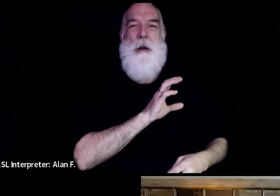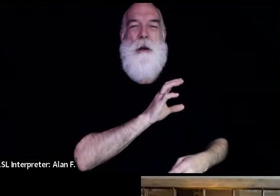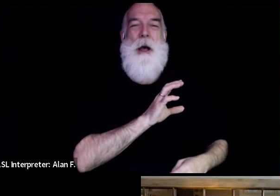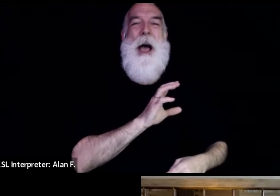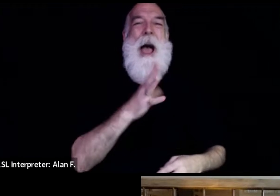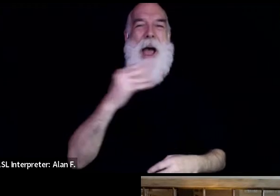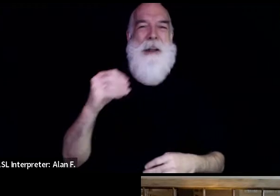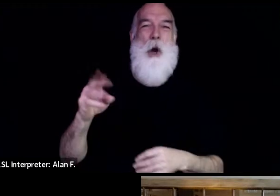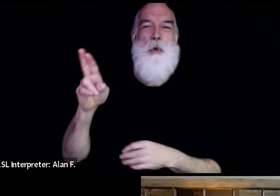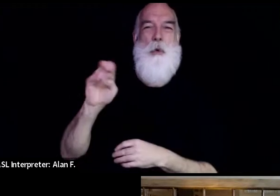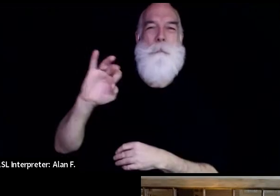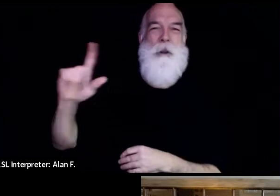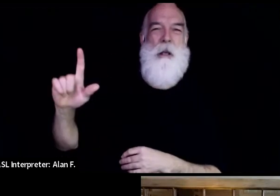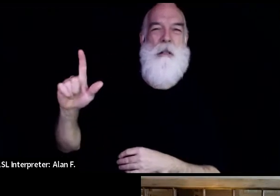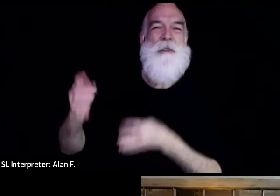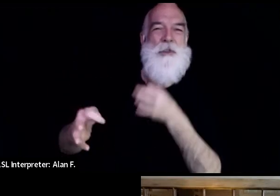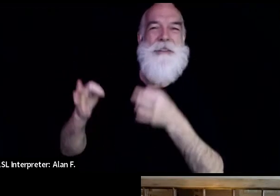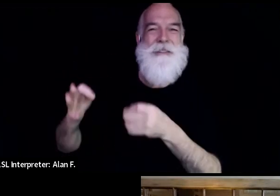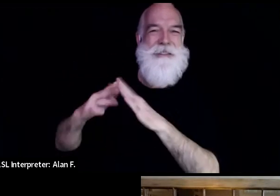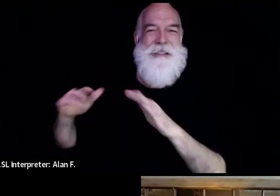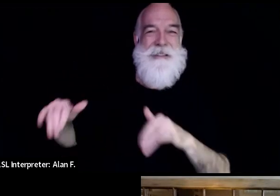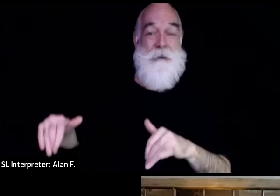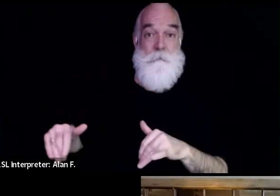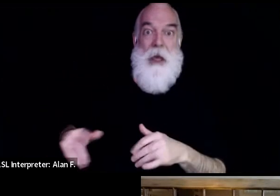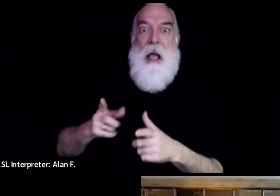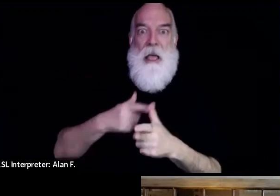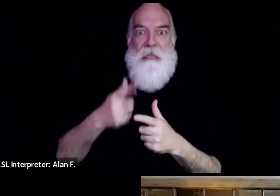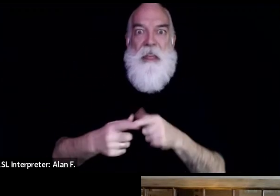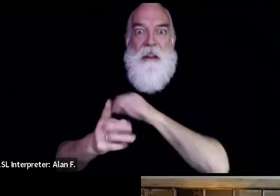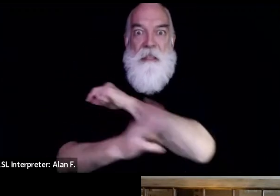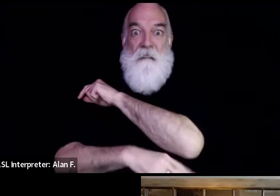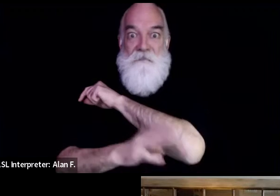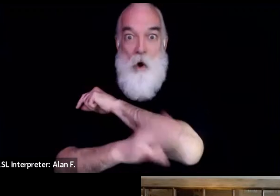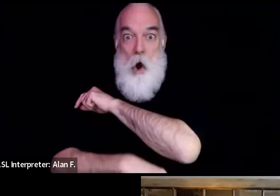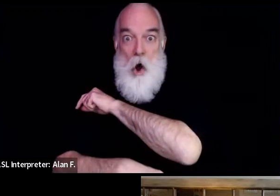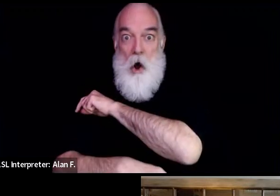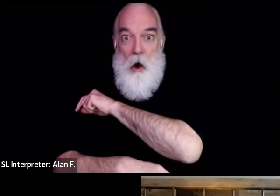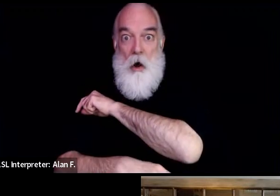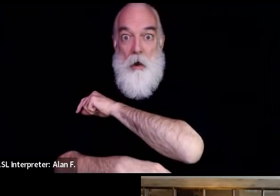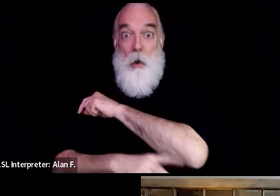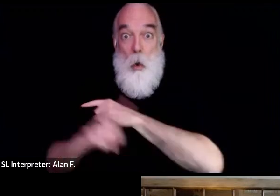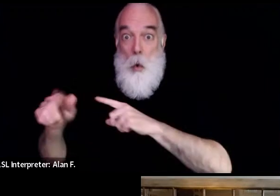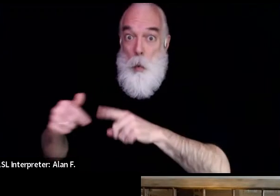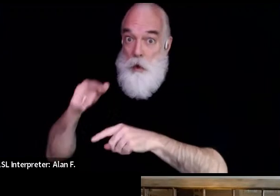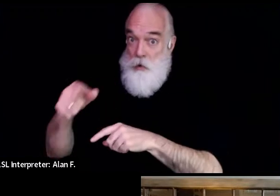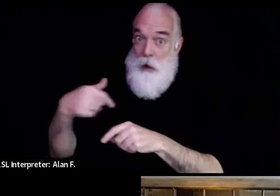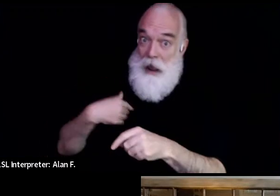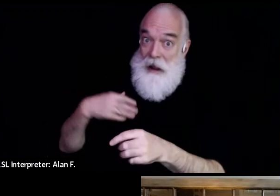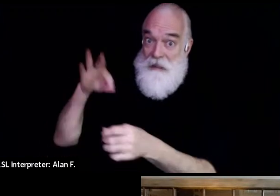term, and certainly by the fall in the election to succeed you, Atlanta, like most cities, was